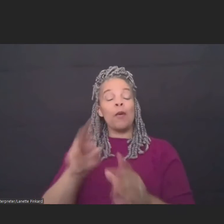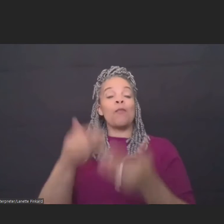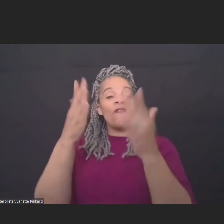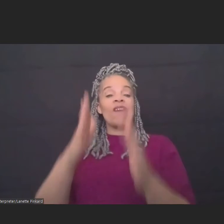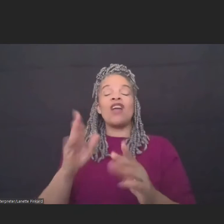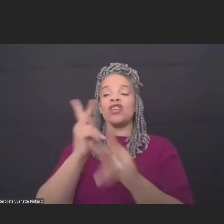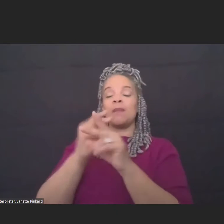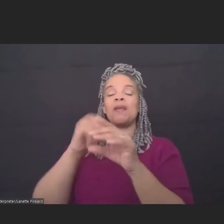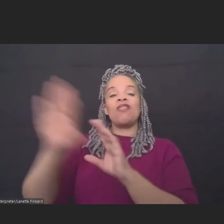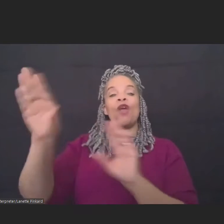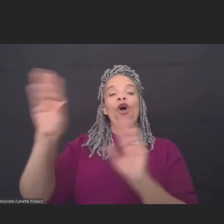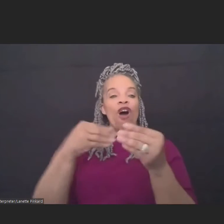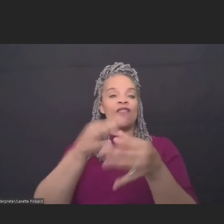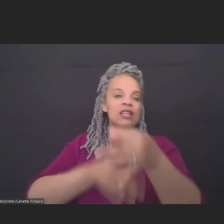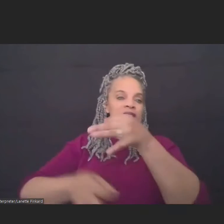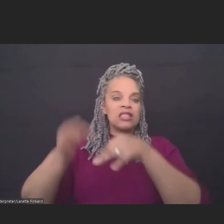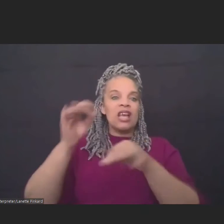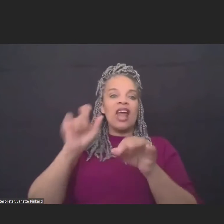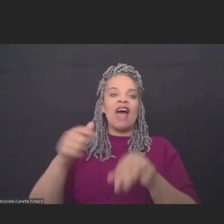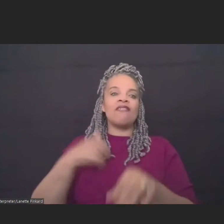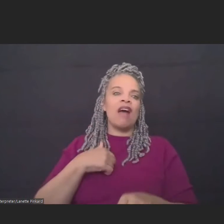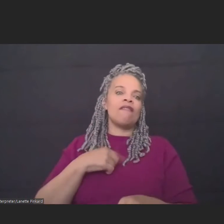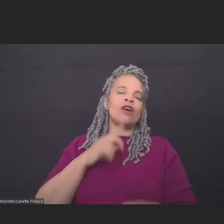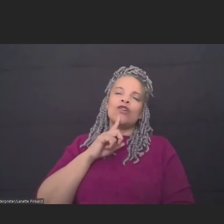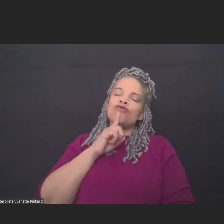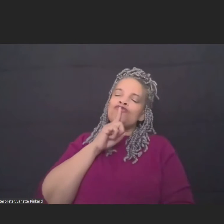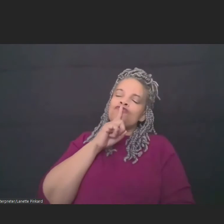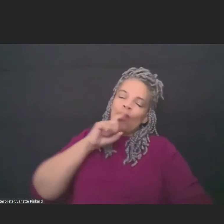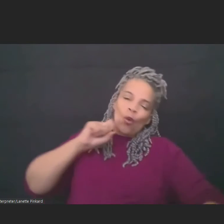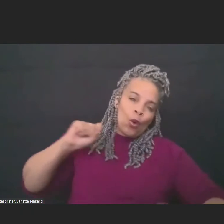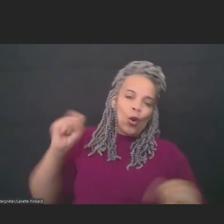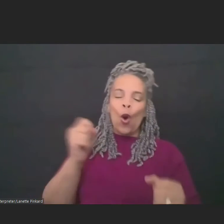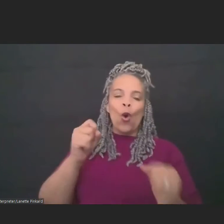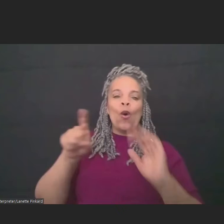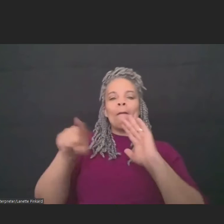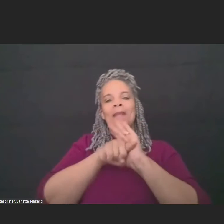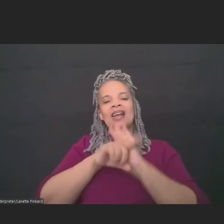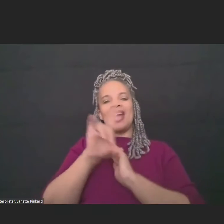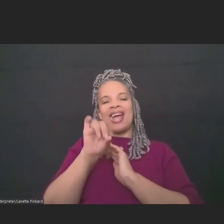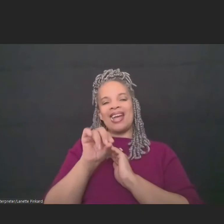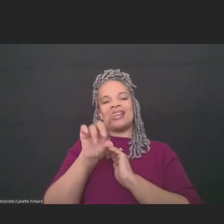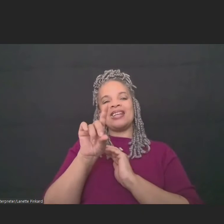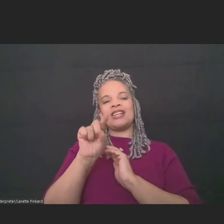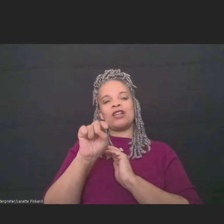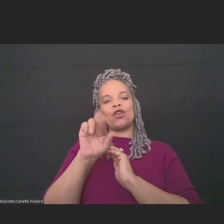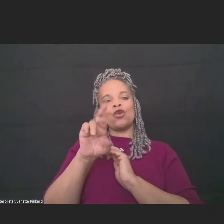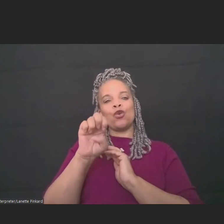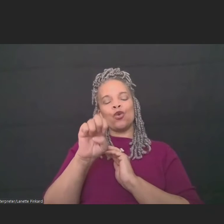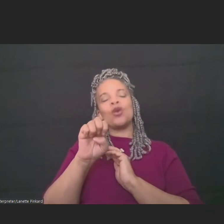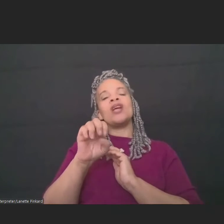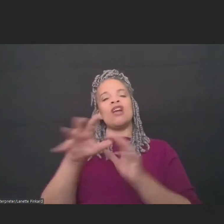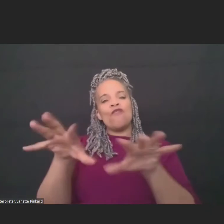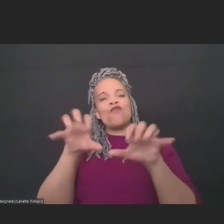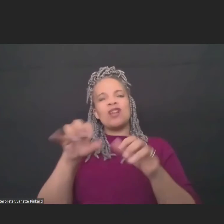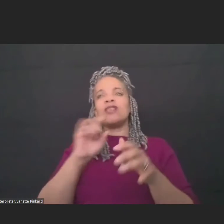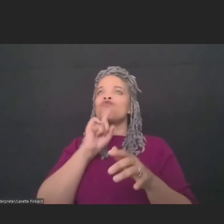offices instead of having those ultra cold -80-degree freezers that are fairly